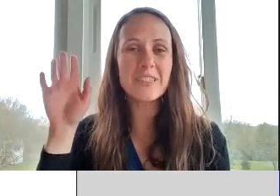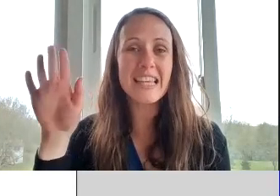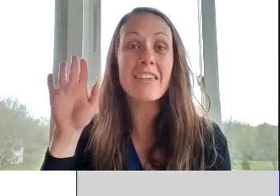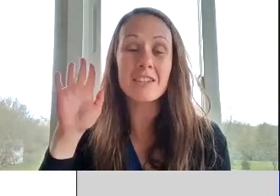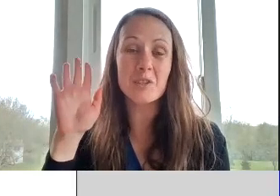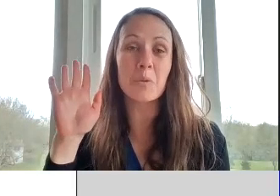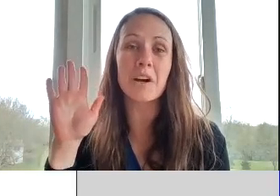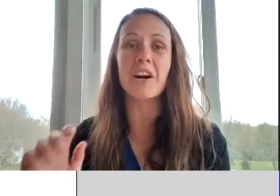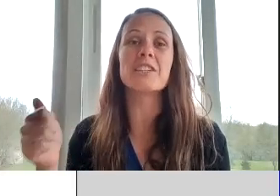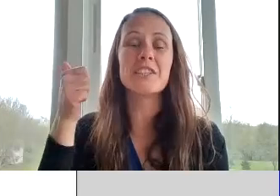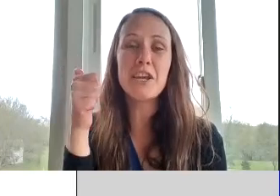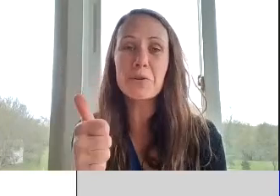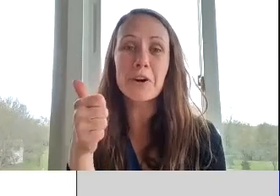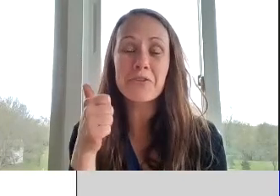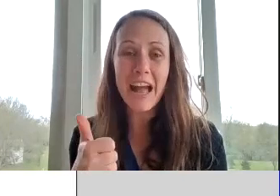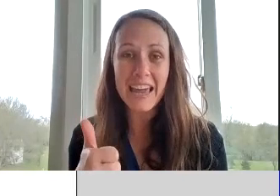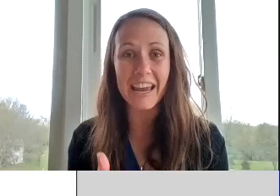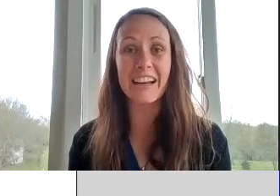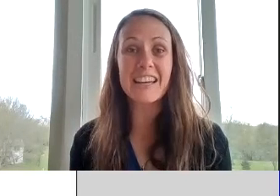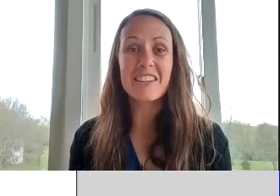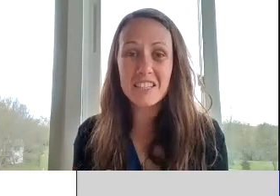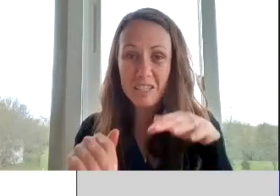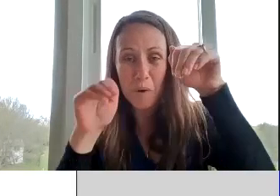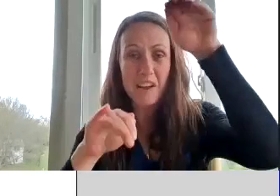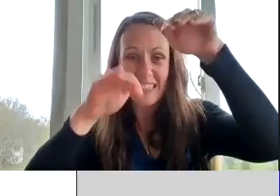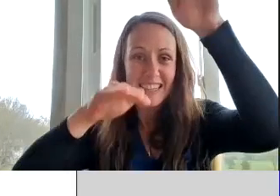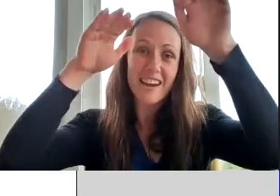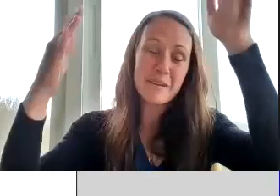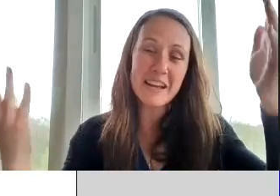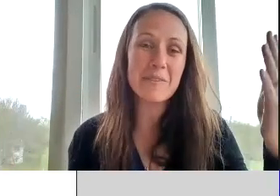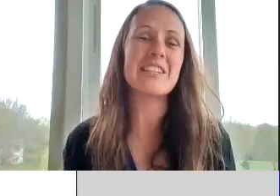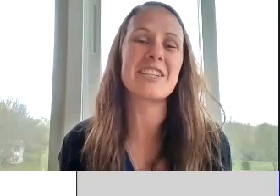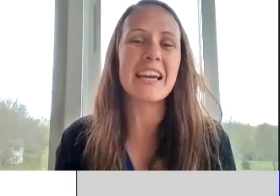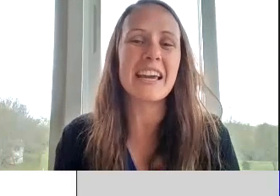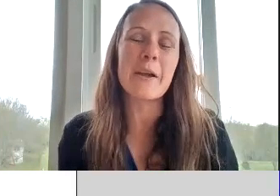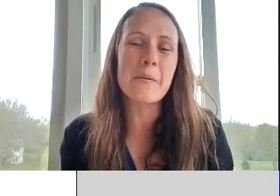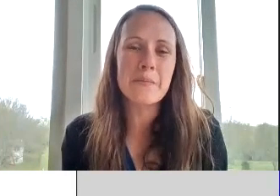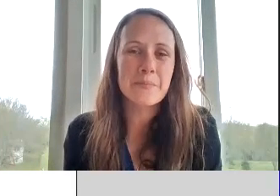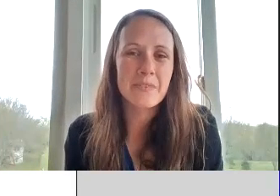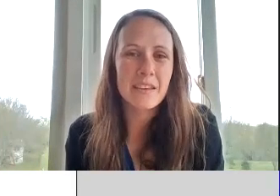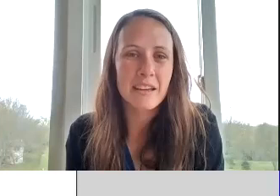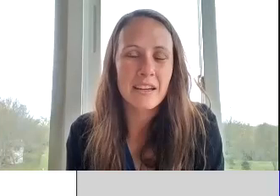If you said the squirrel, you're right. The squirrel is climbing up the tree.